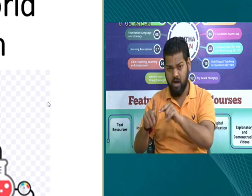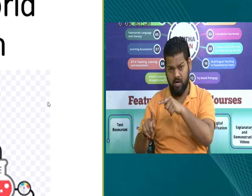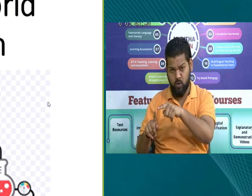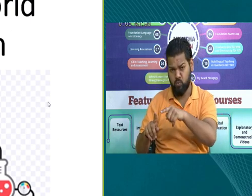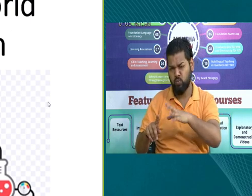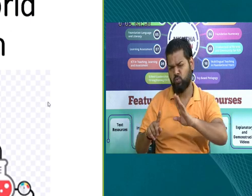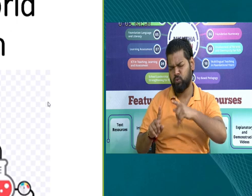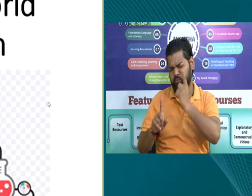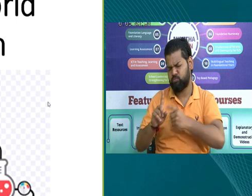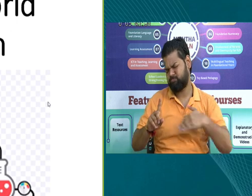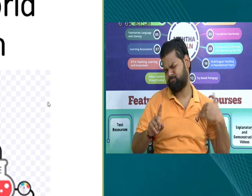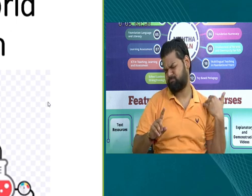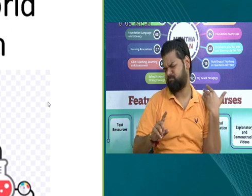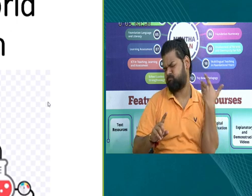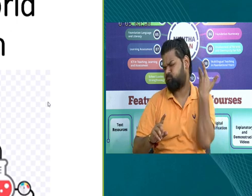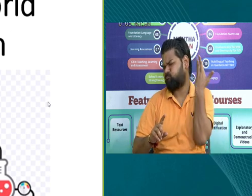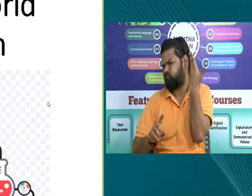these days,